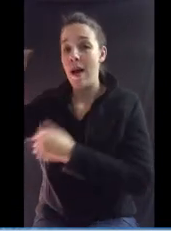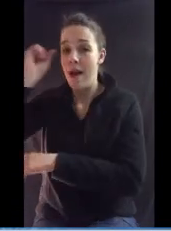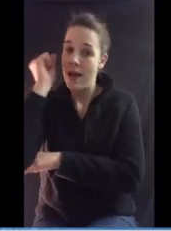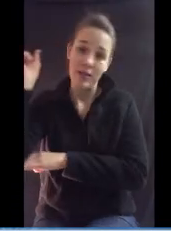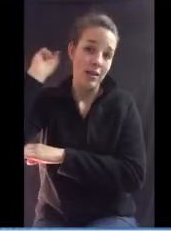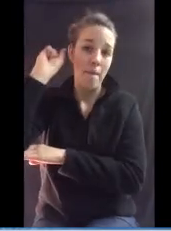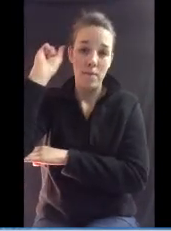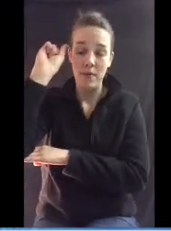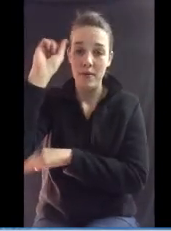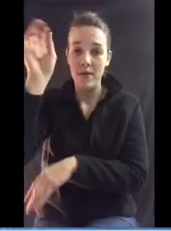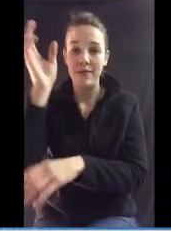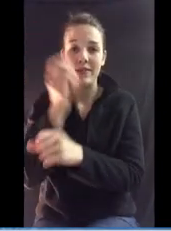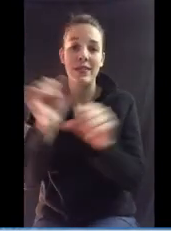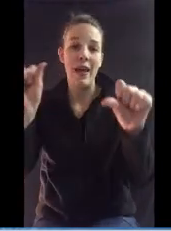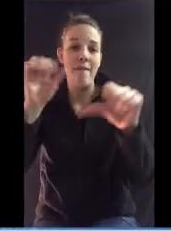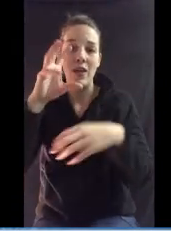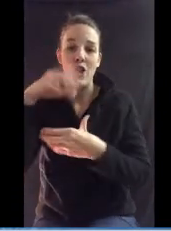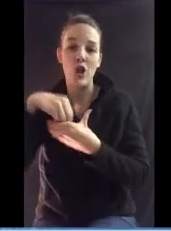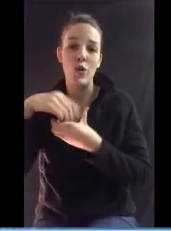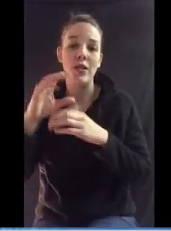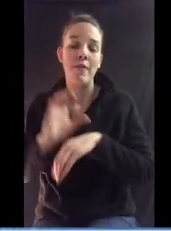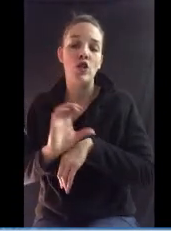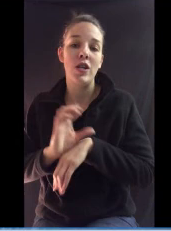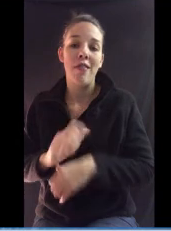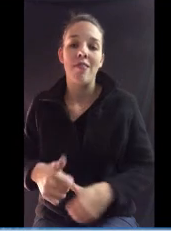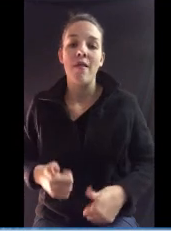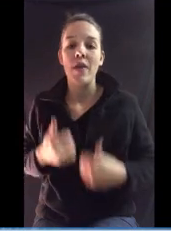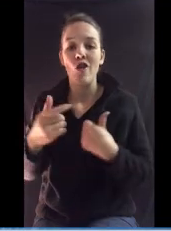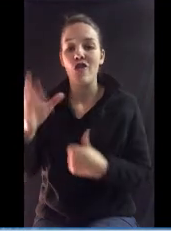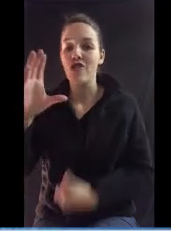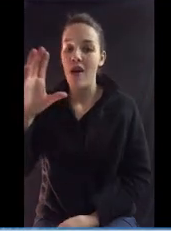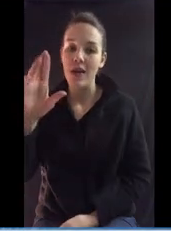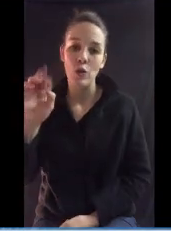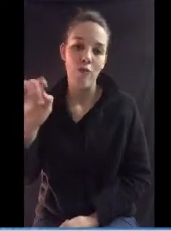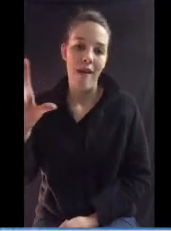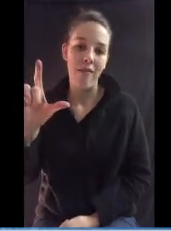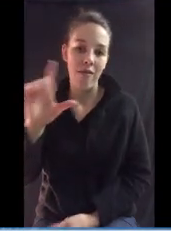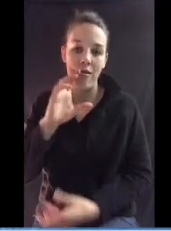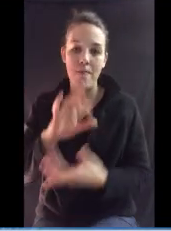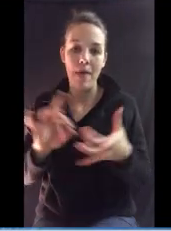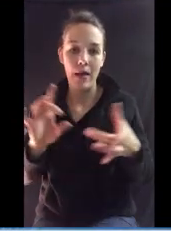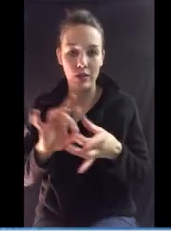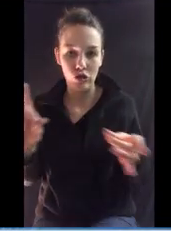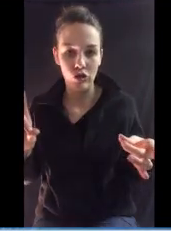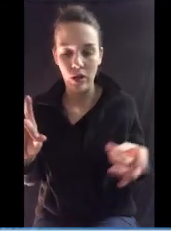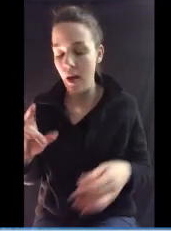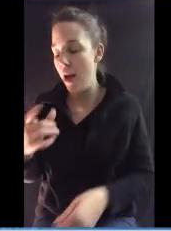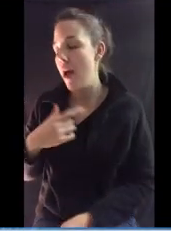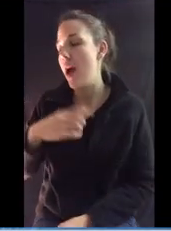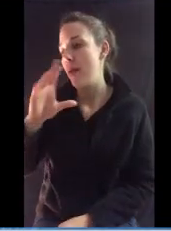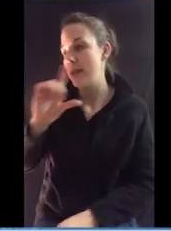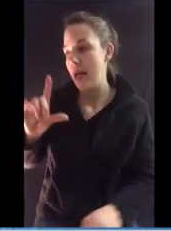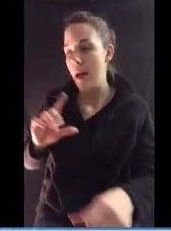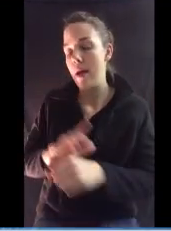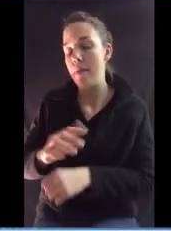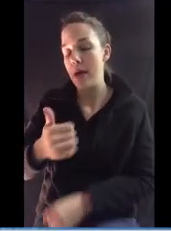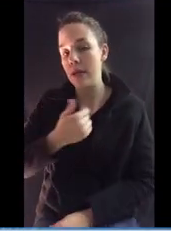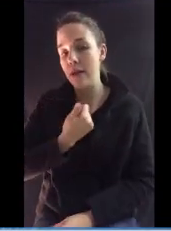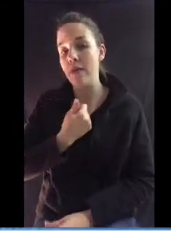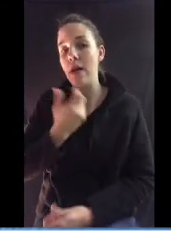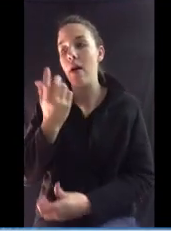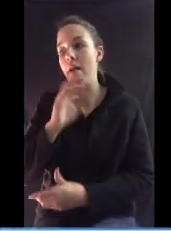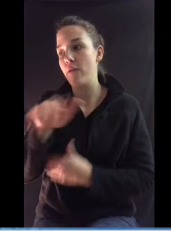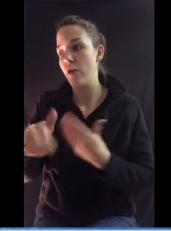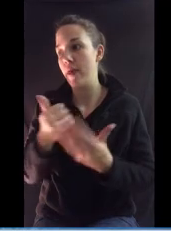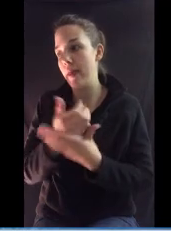we shall rise up, and we shall be a safe and inclusive church, living God's radical message. And I